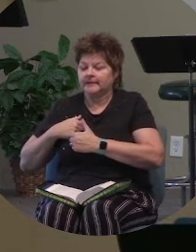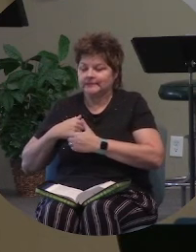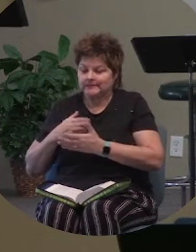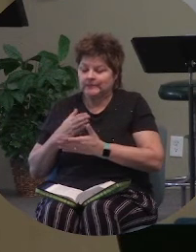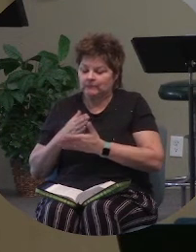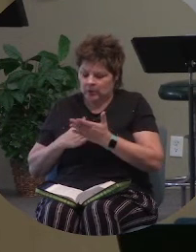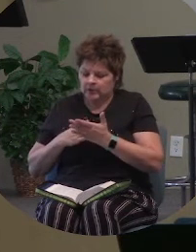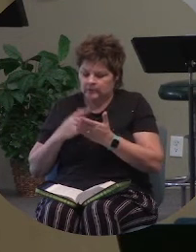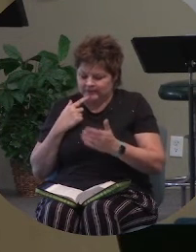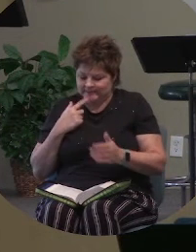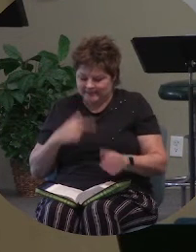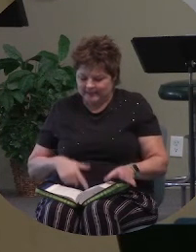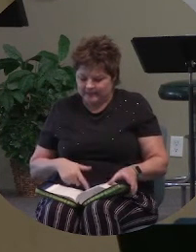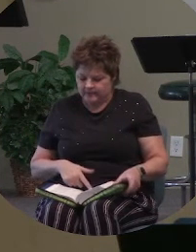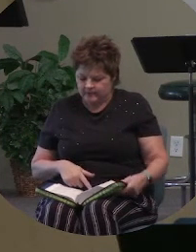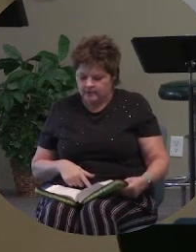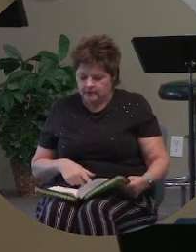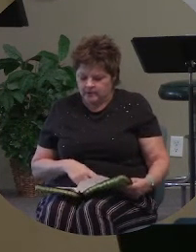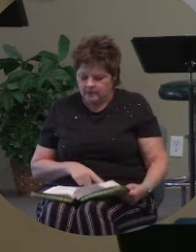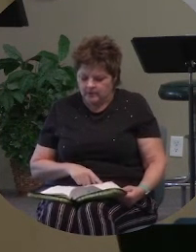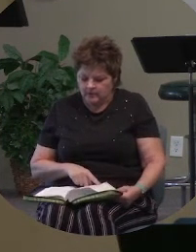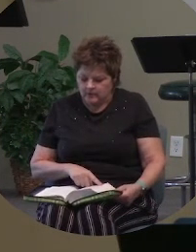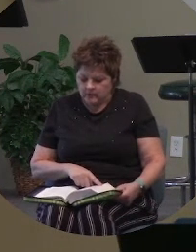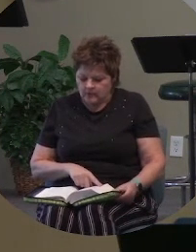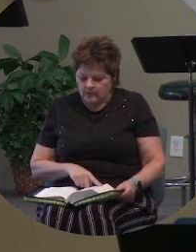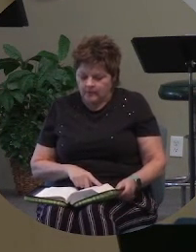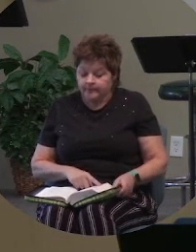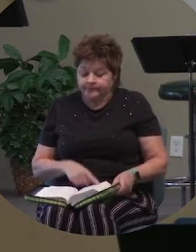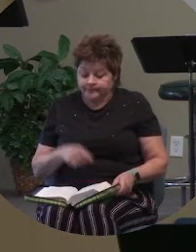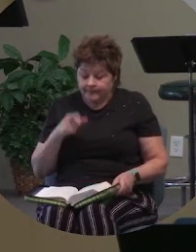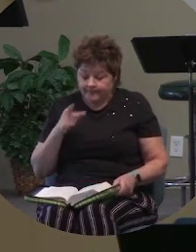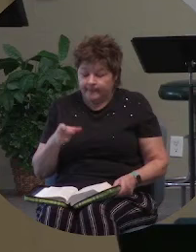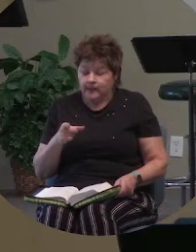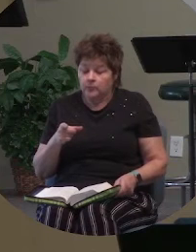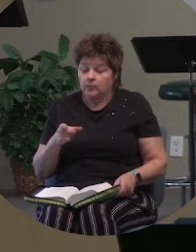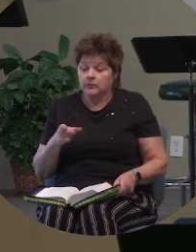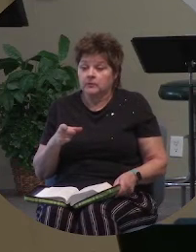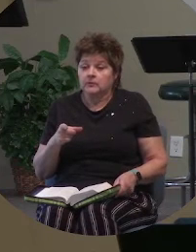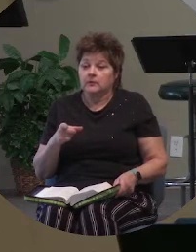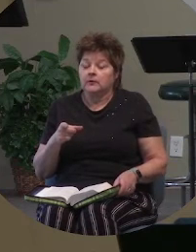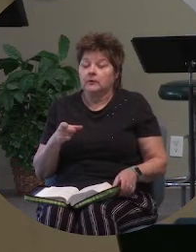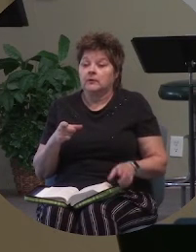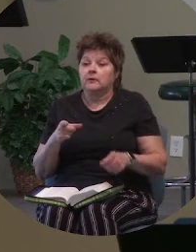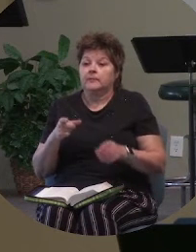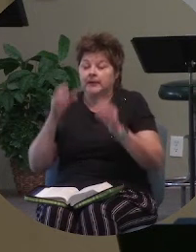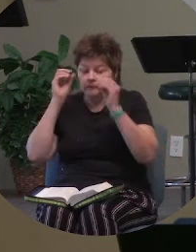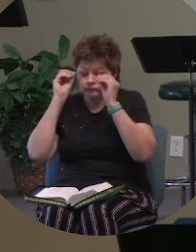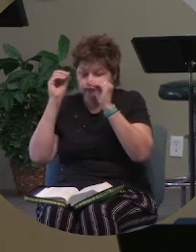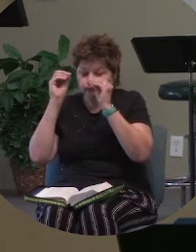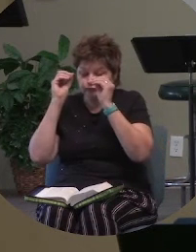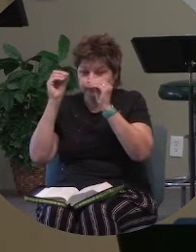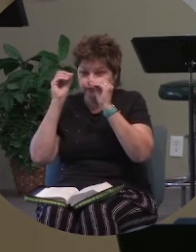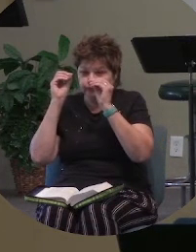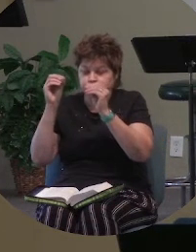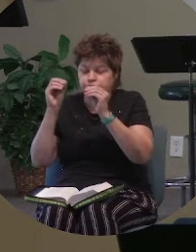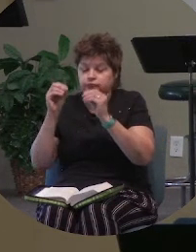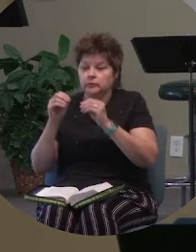here. That you are being disciplined, and part of being disciplined